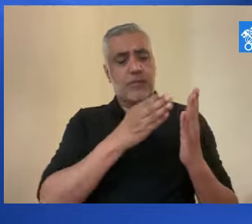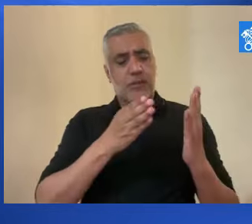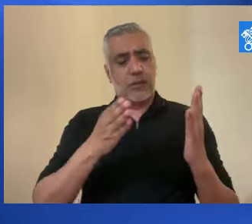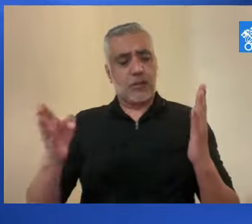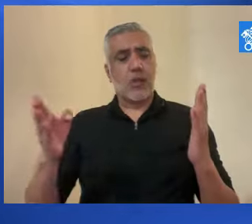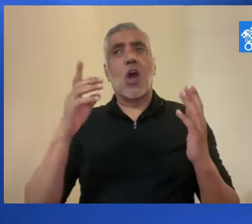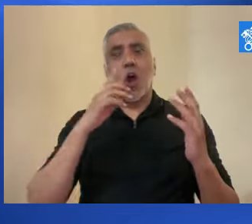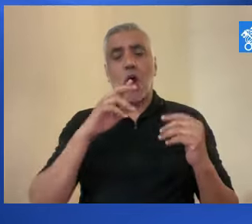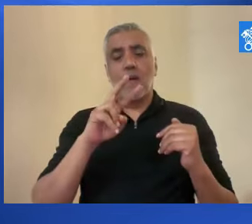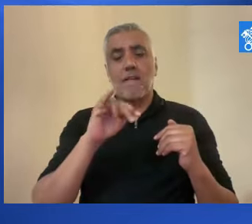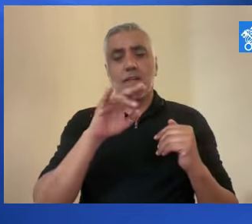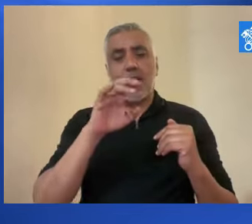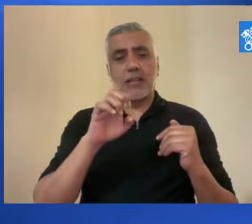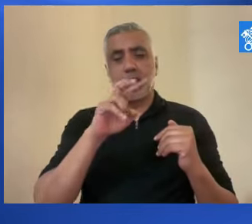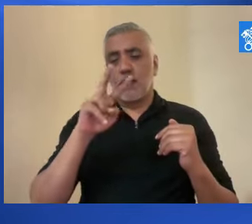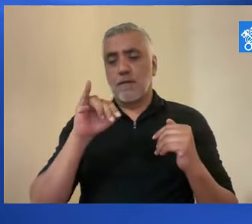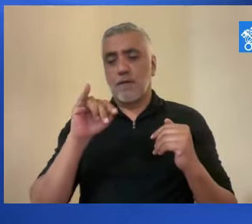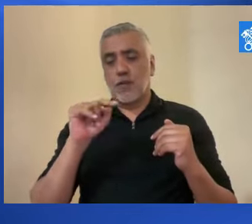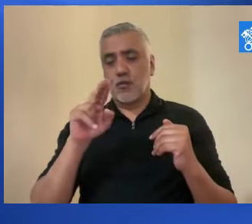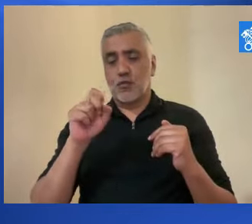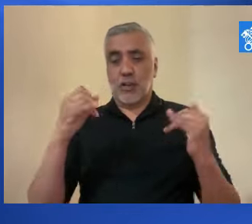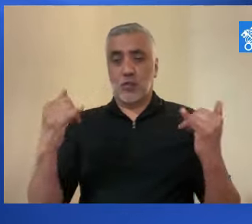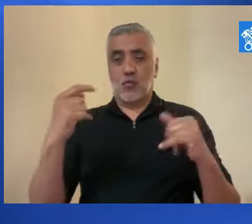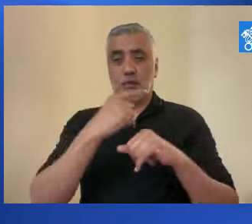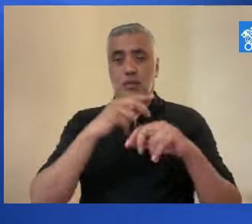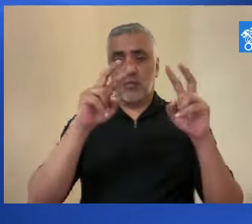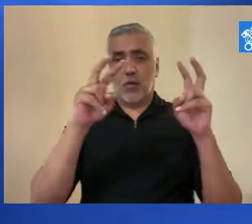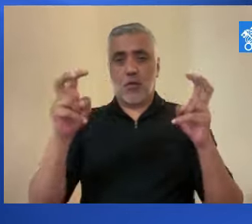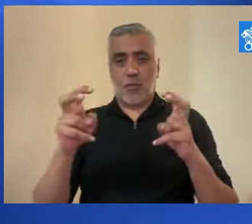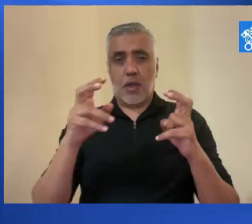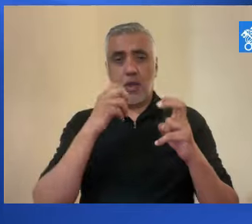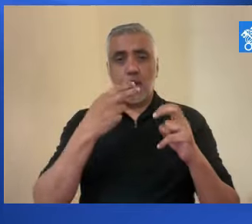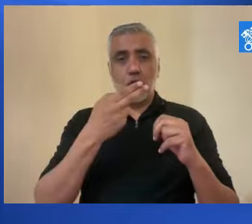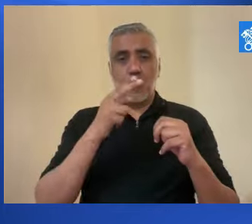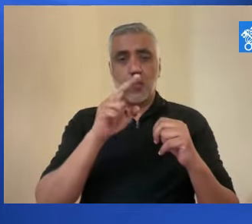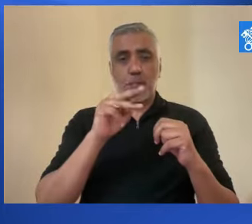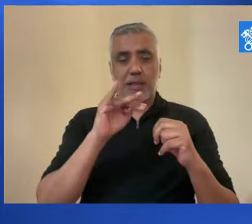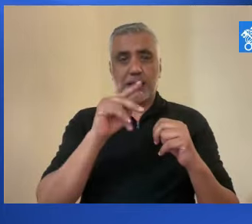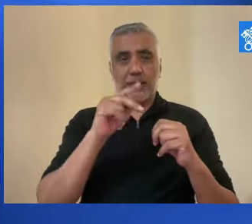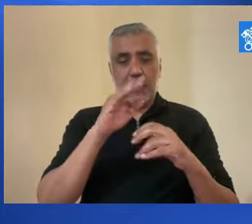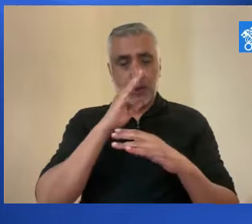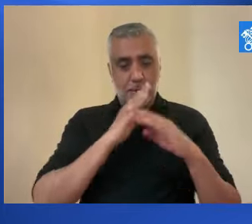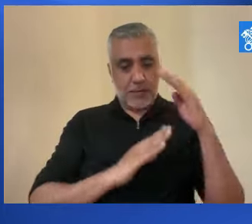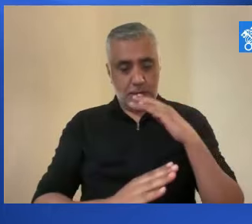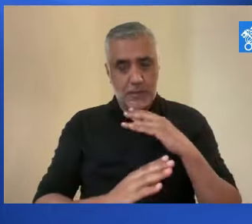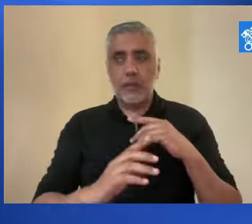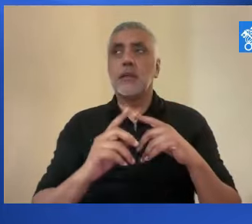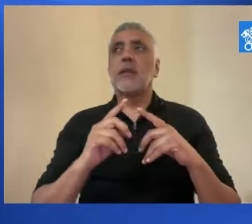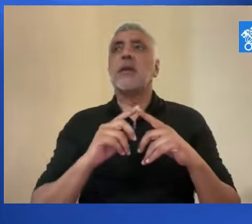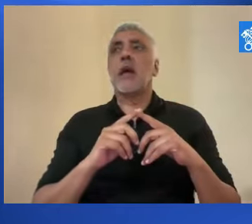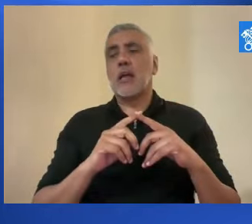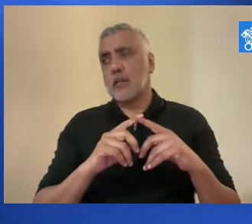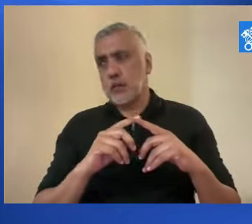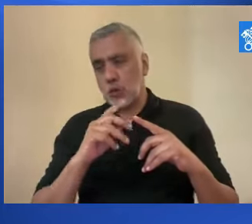be the virtue of humility. The Pope is currently, as he normally does before the general audience, driving around the square in the Pope